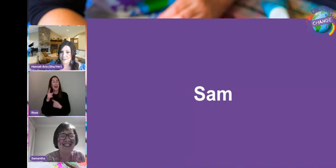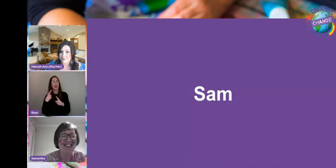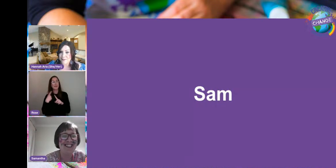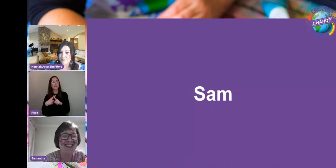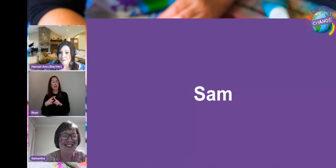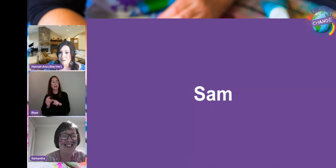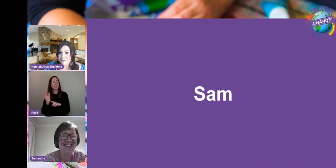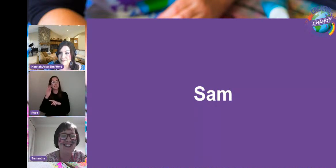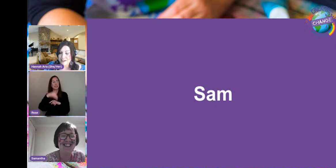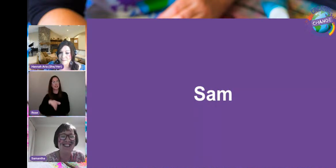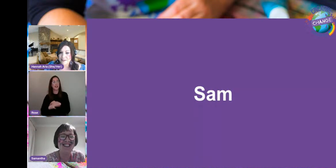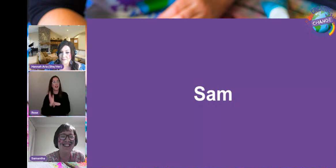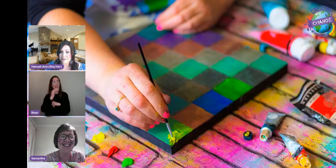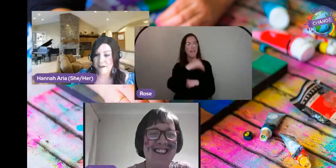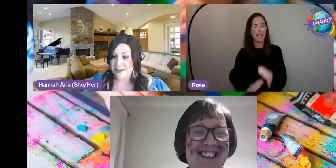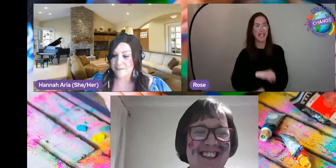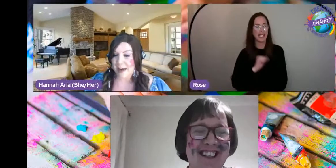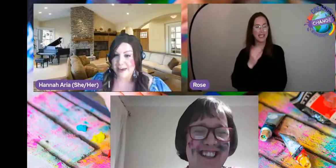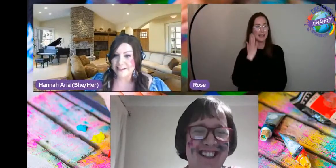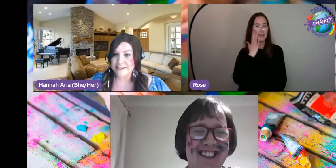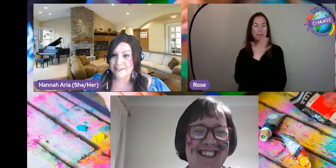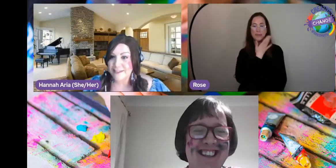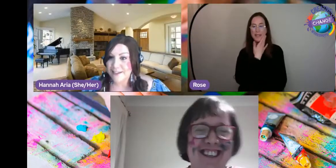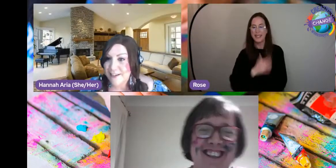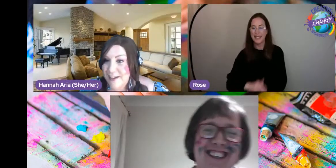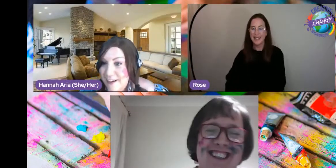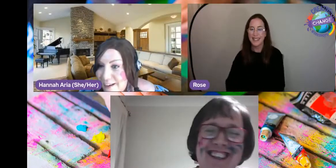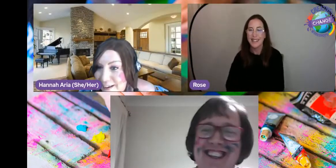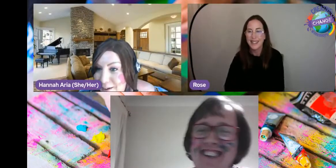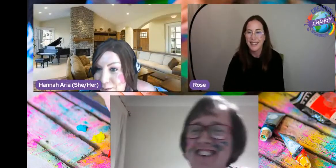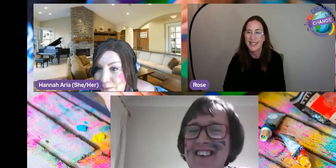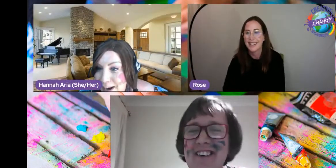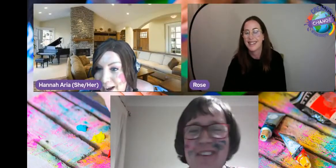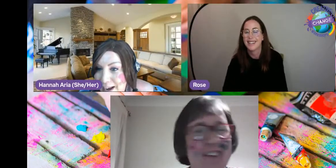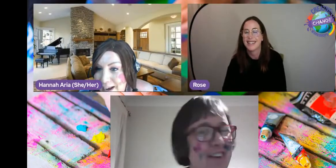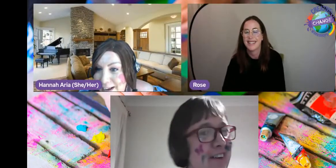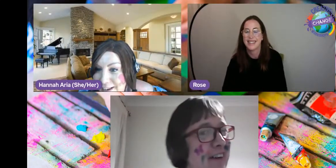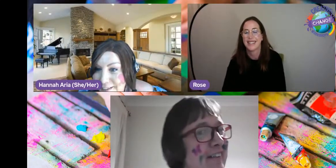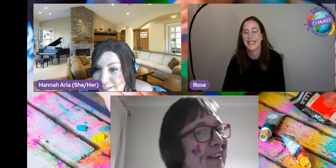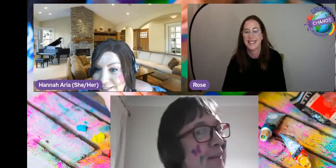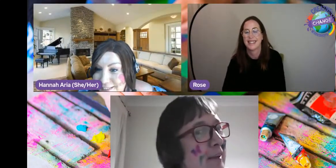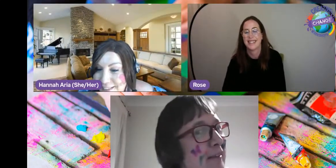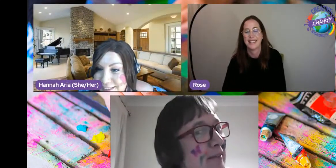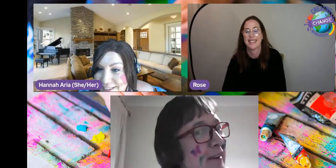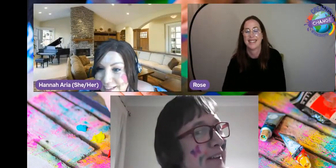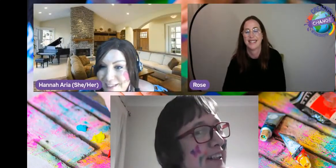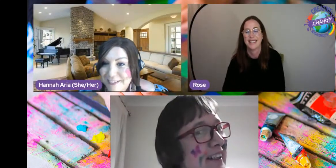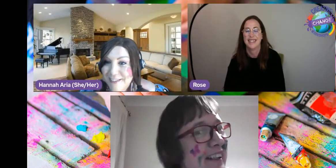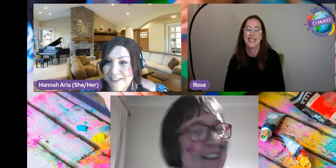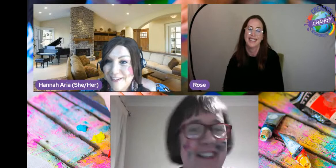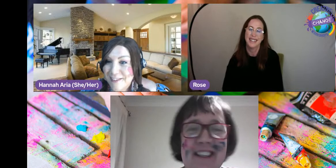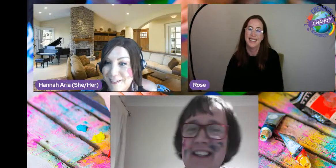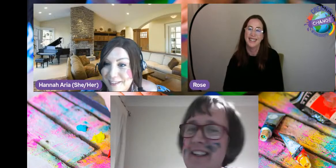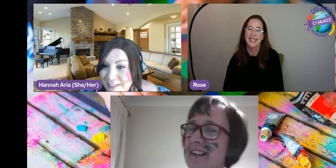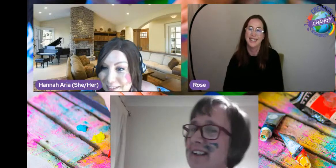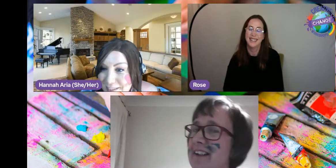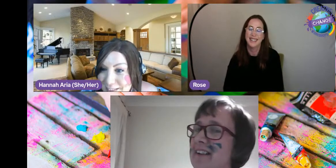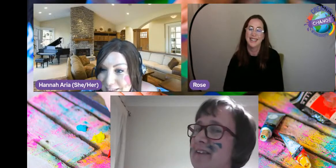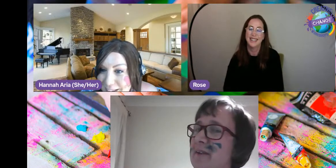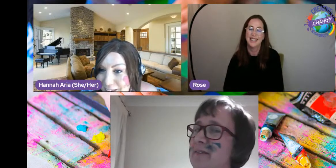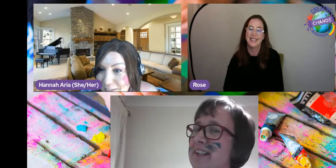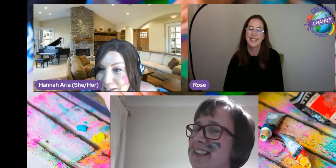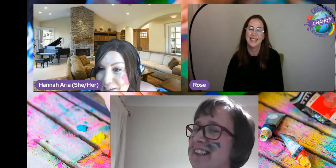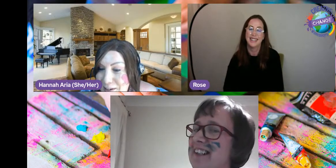close-up, Jasmine, of Sam's lovely face paint? Oh, wow. The butterfly and the